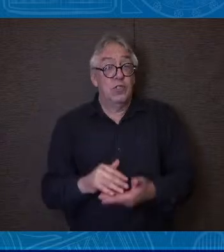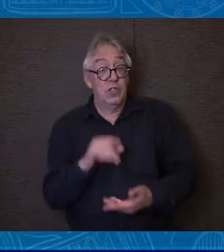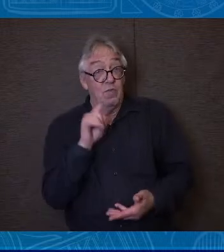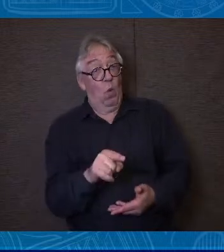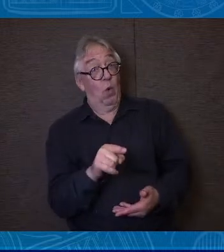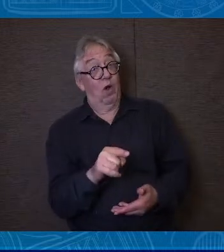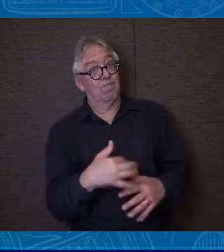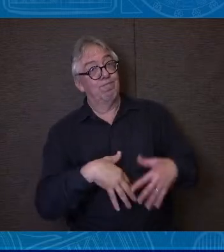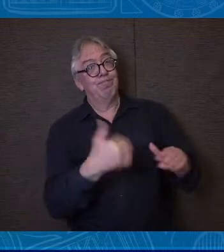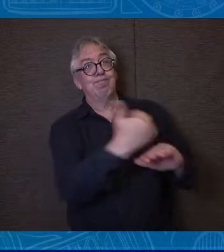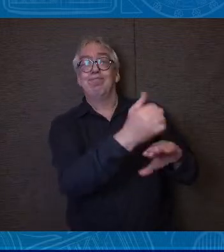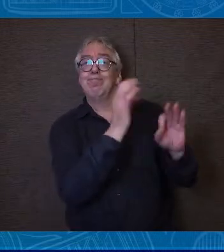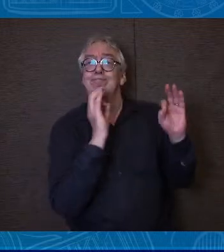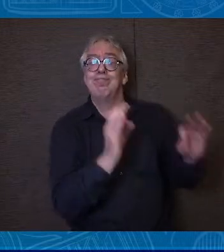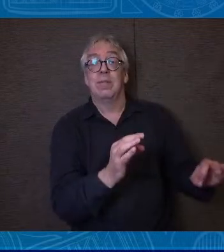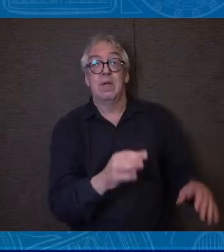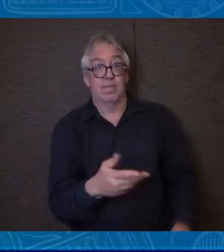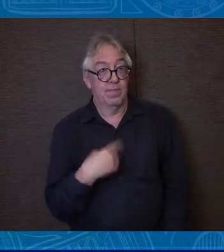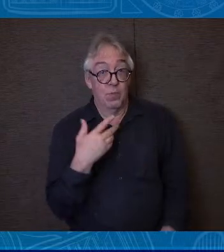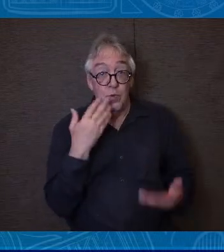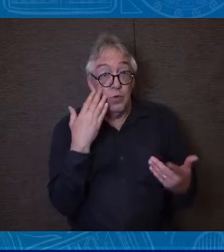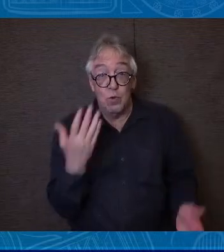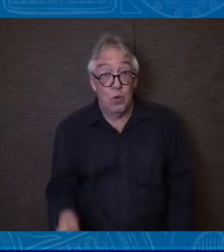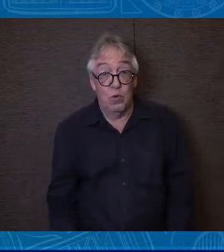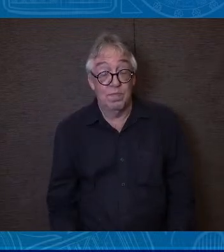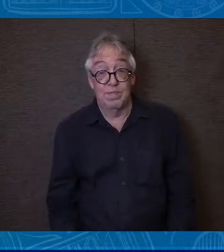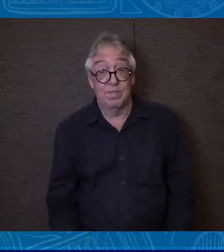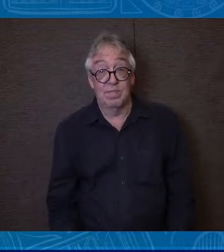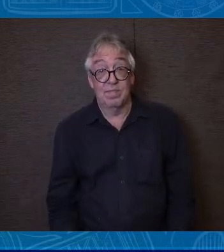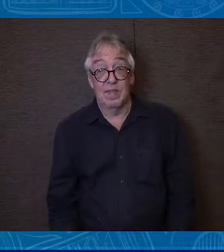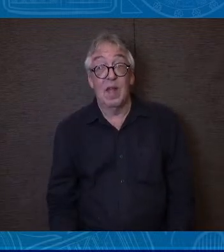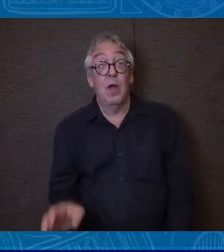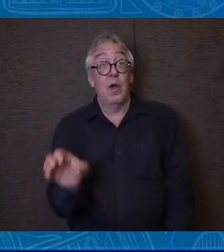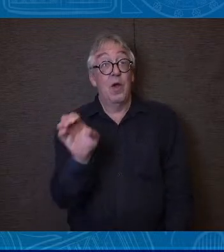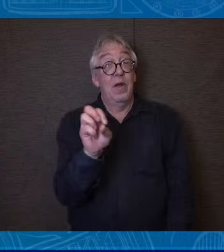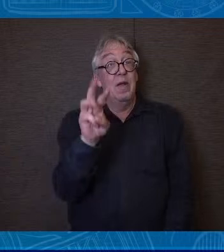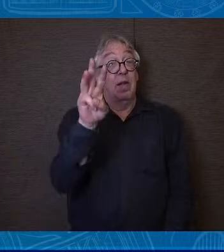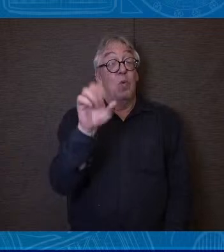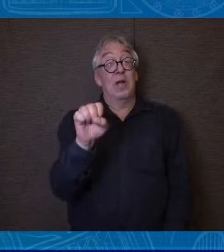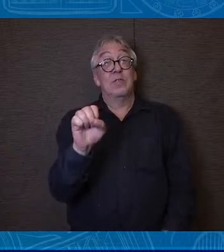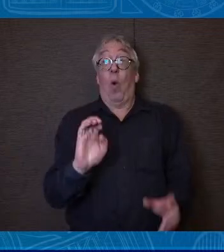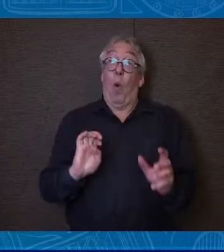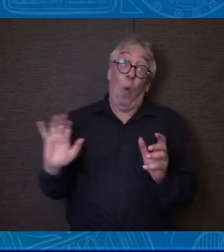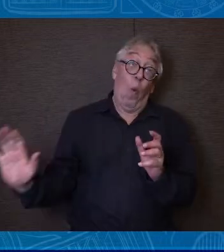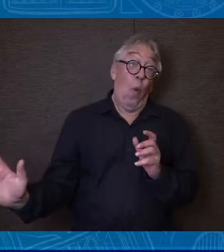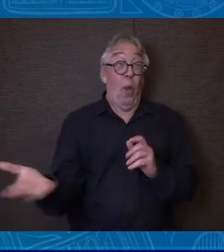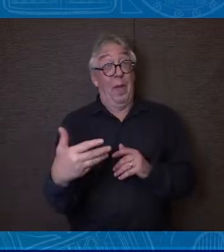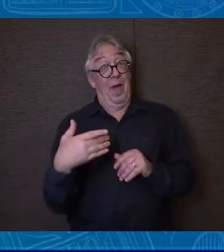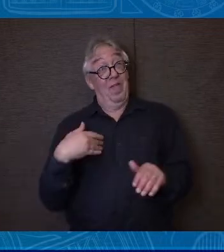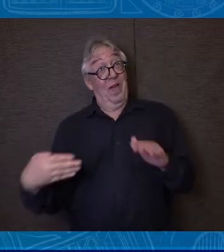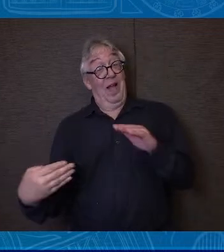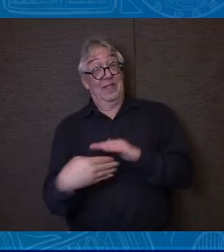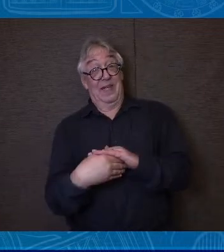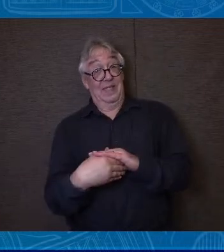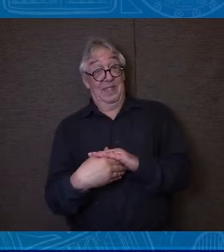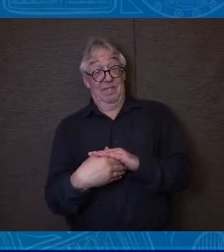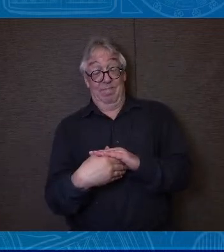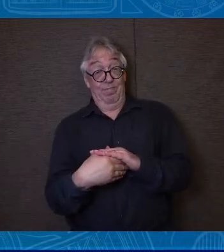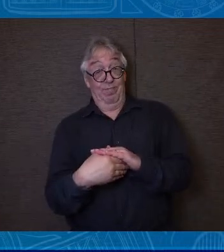on how we can say that there's really universal access to early warning systems. However, there's a lot of knowledge